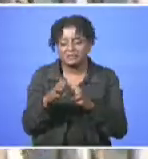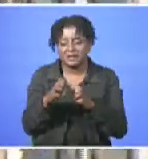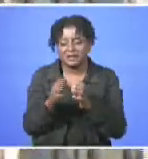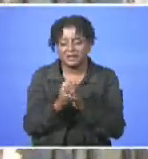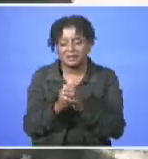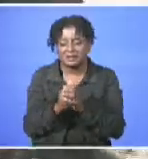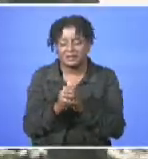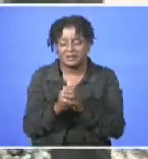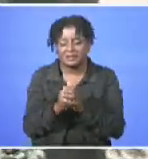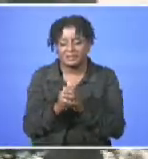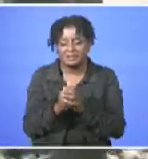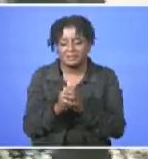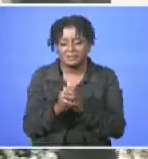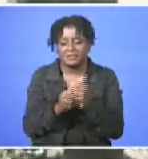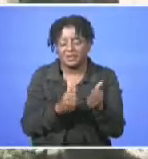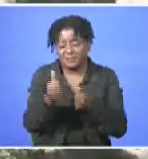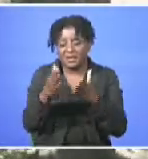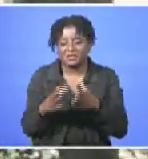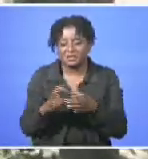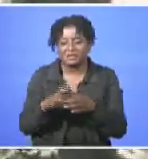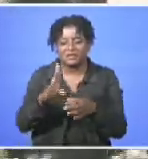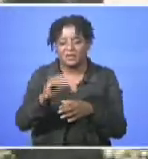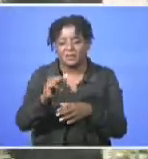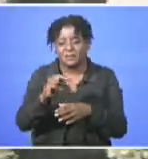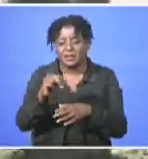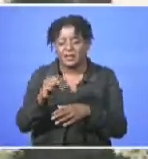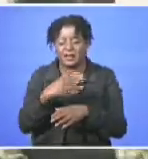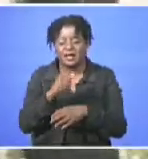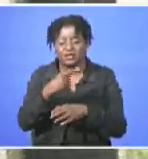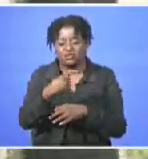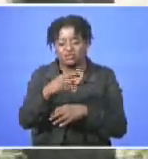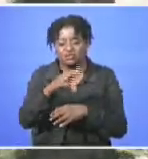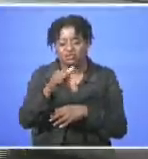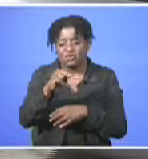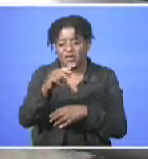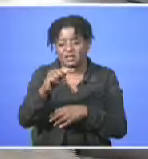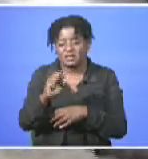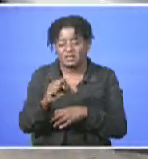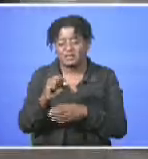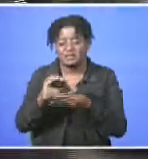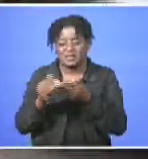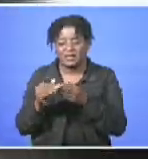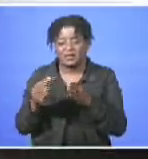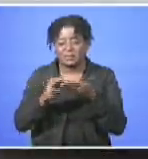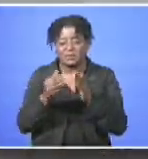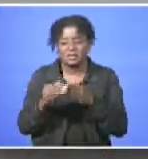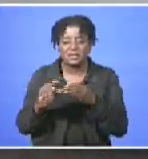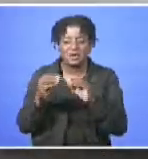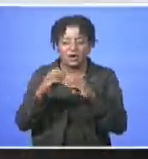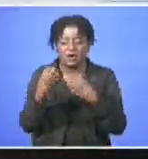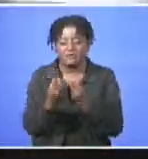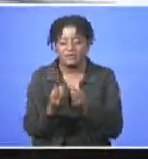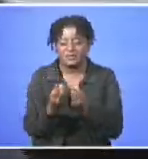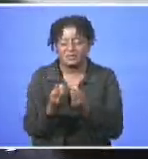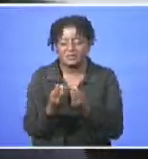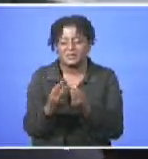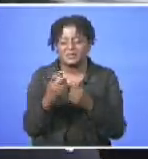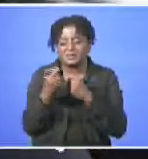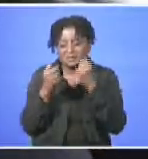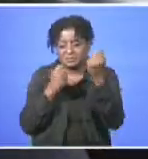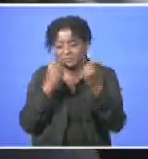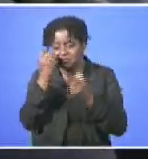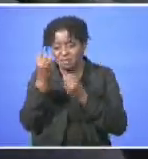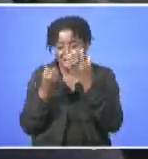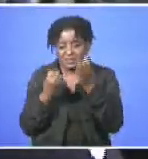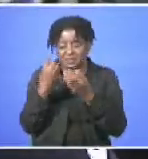Office, Maria Minnis, expressed their appreciation. We're actually very happy to partner with Pop-Up Physios